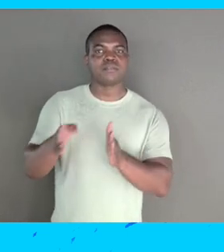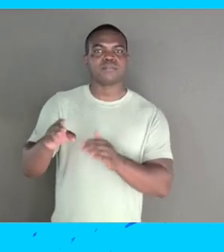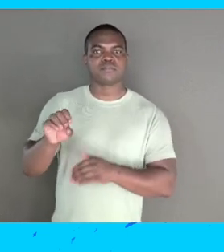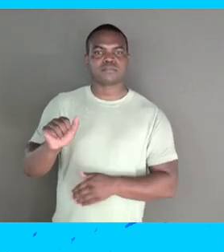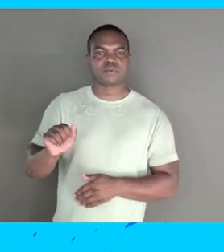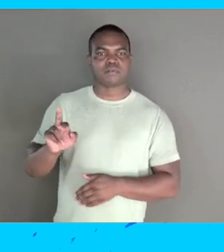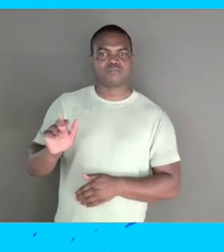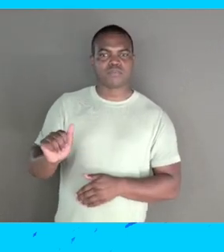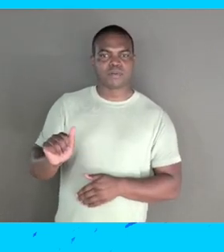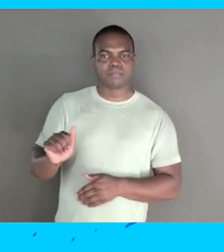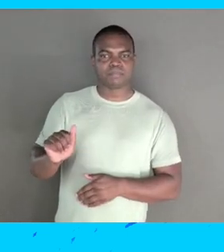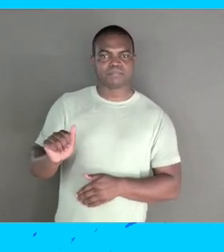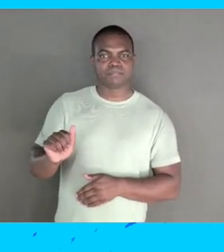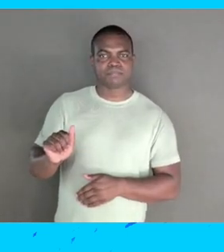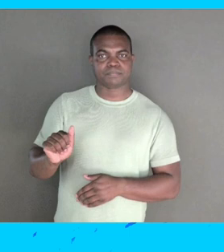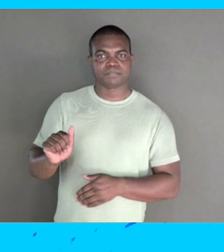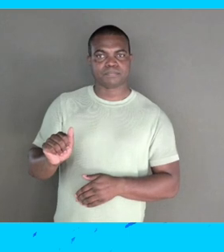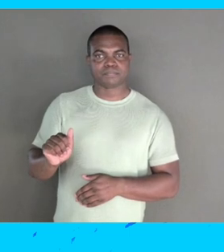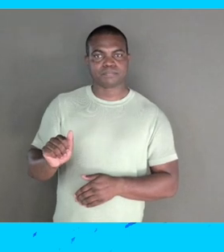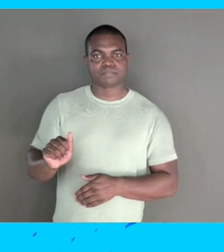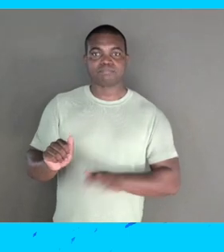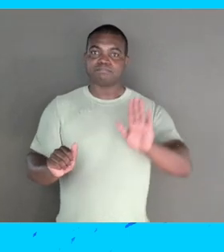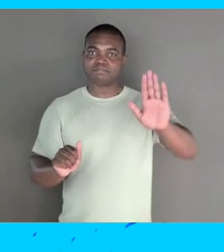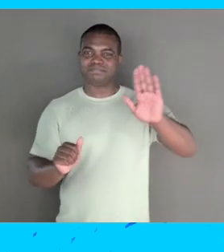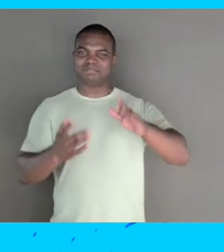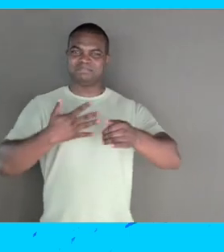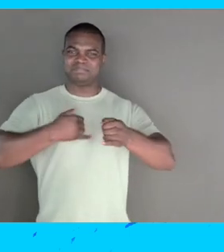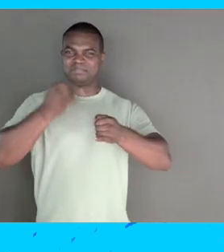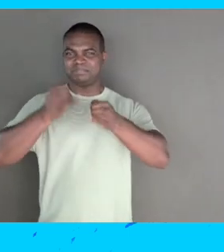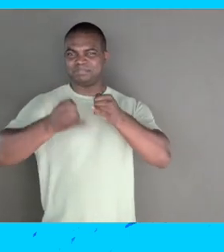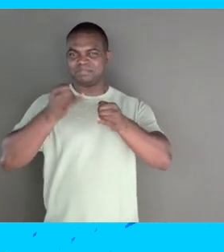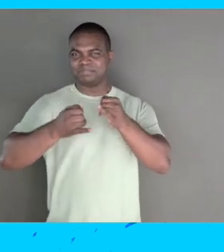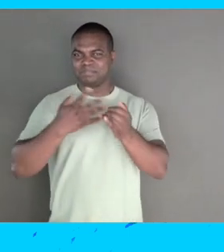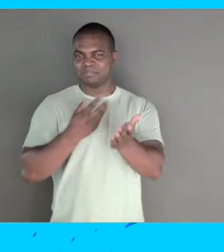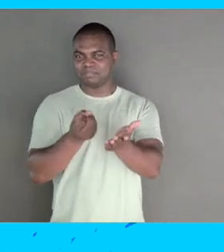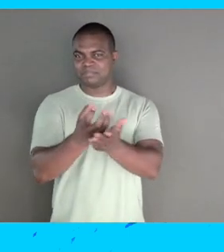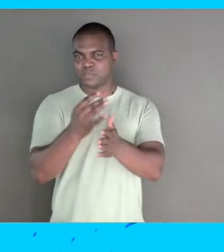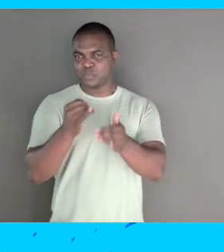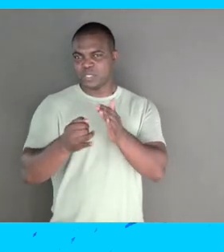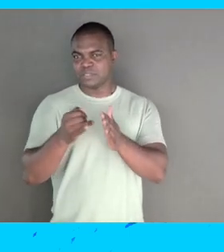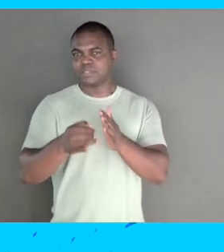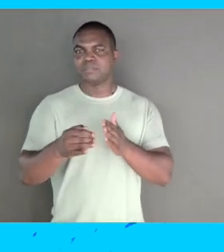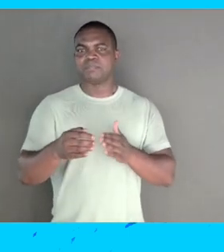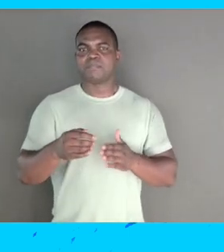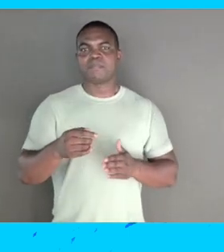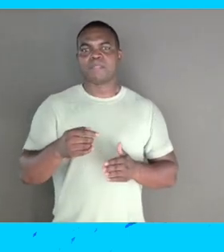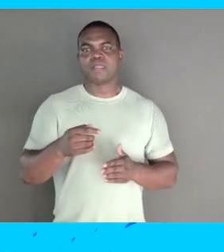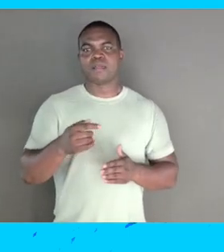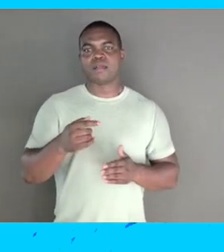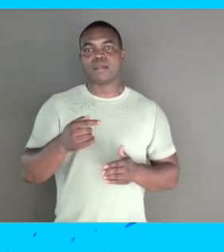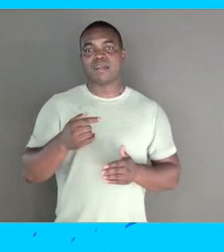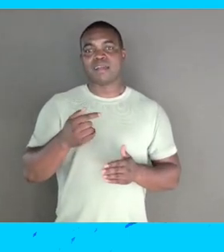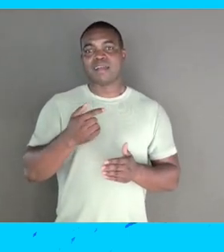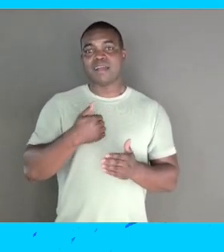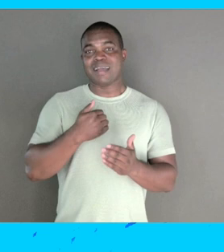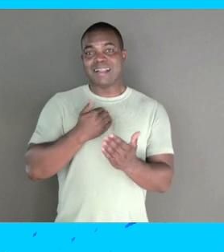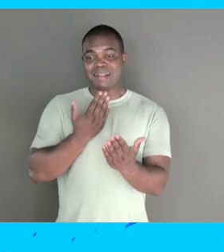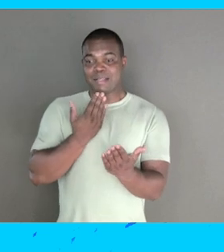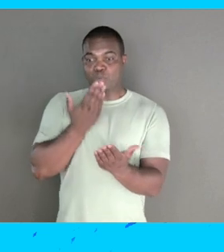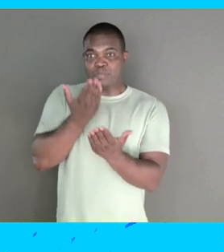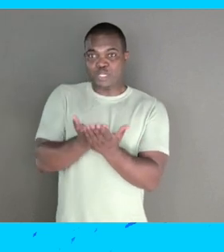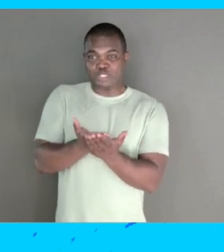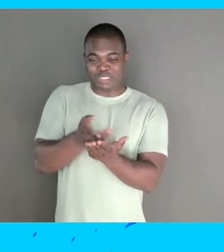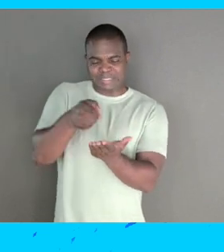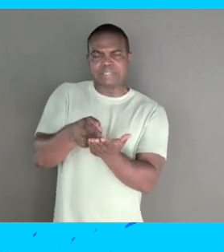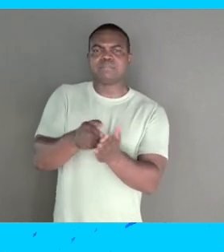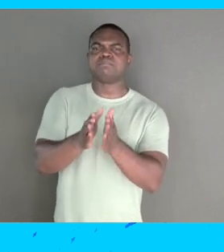thanks for these few minutes of listening to me. Please take the recommendations with you. in making the necessary actions. This is my first